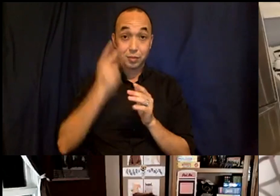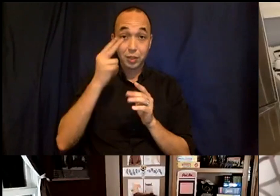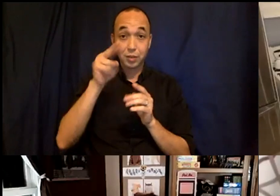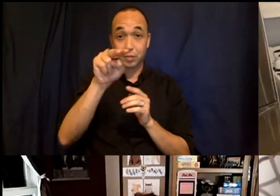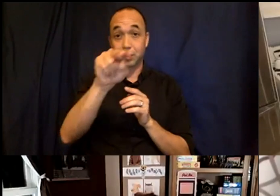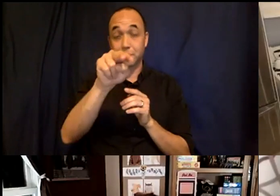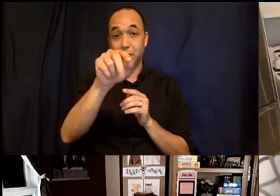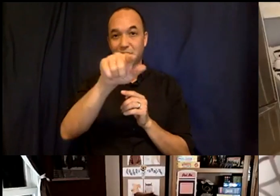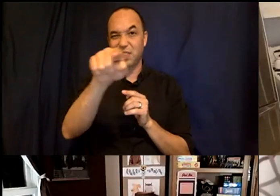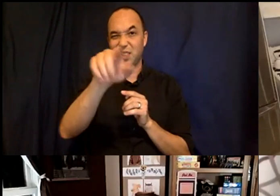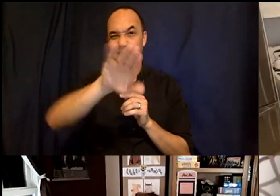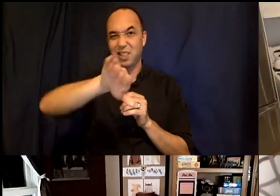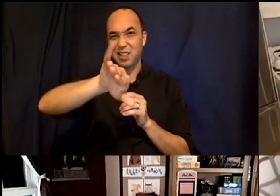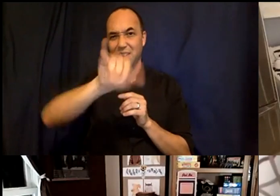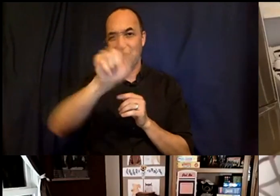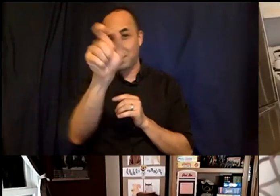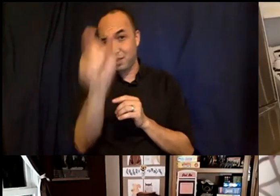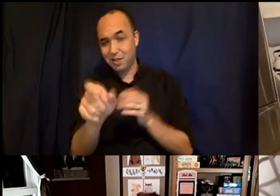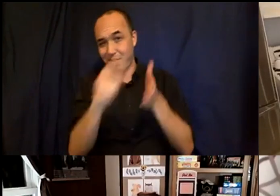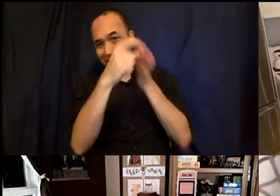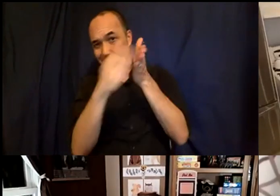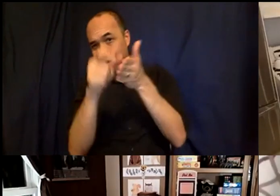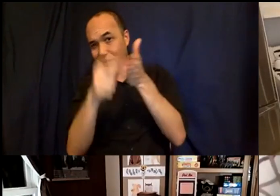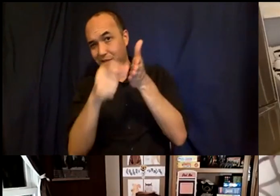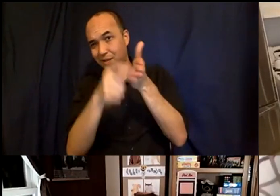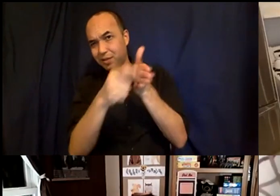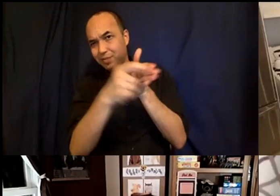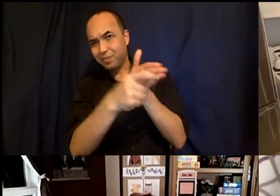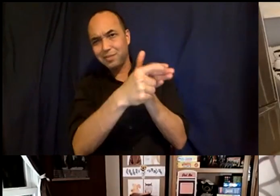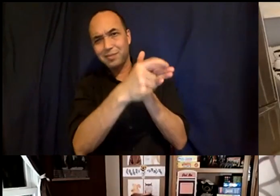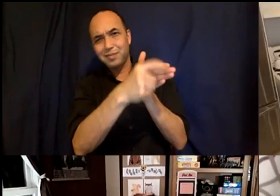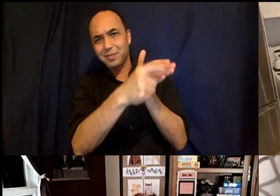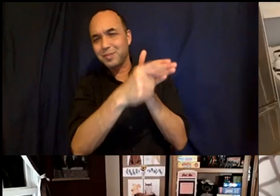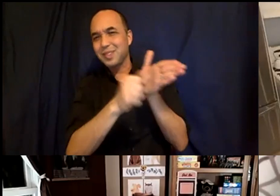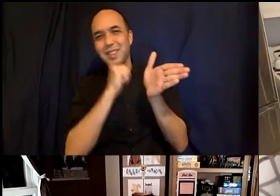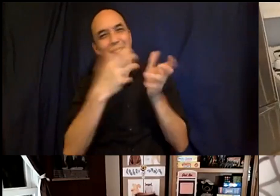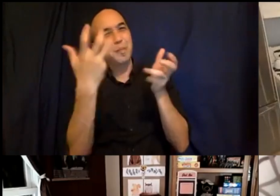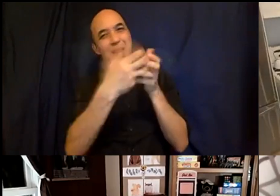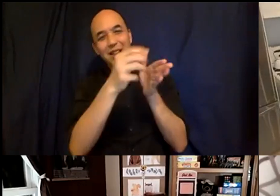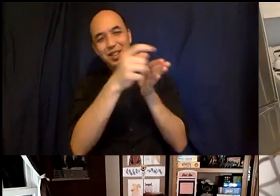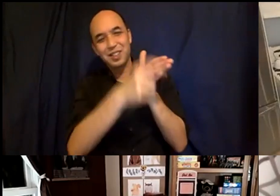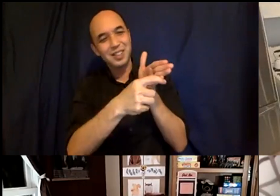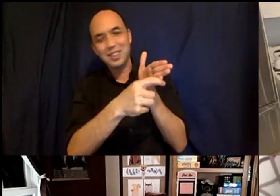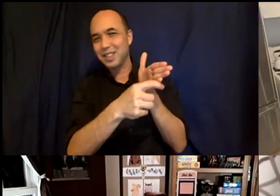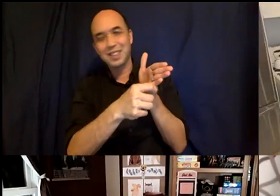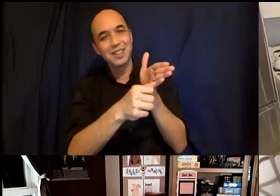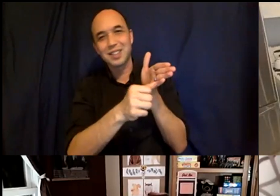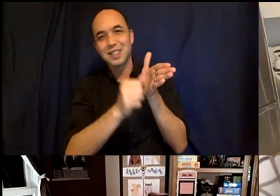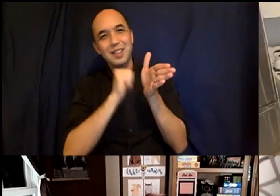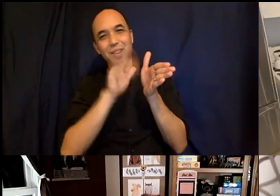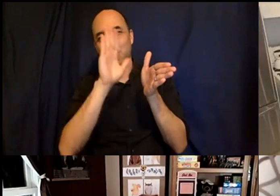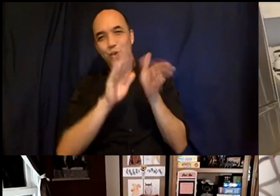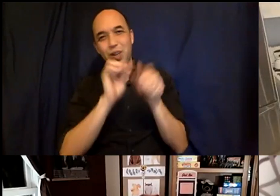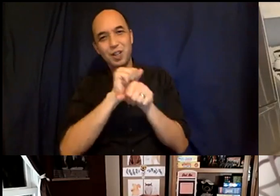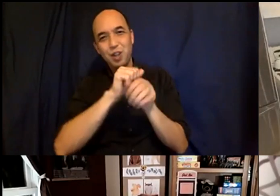here, it's like it doesn't quite match up for some reason. I didn't do great placing it down or cutting it. So I'm just going to use my